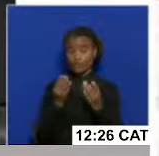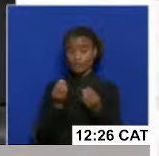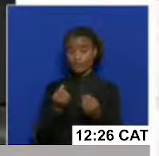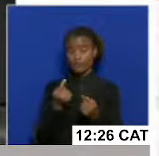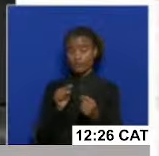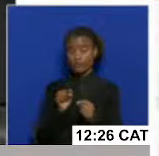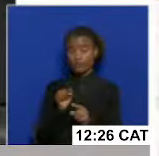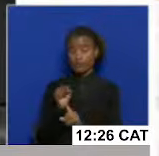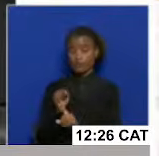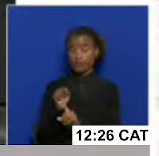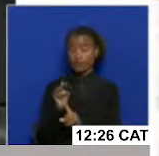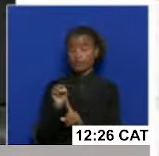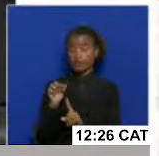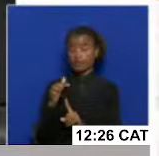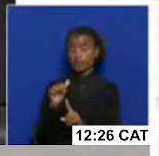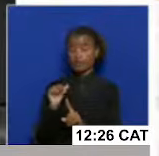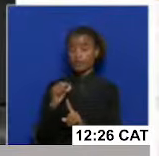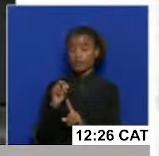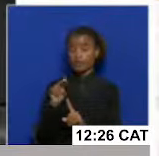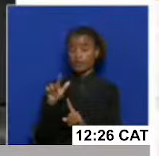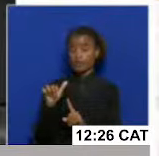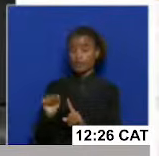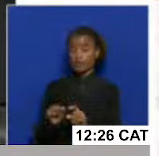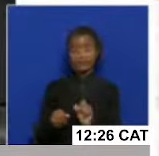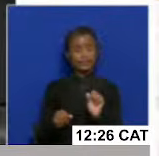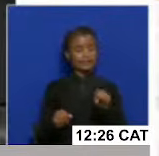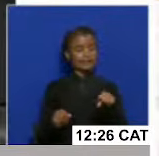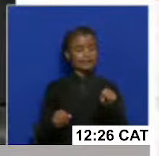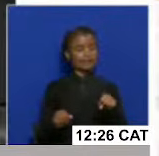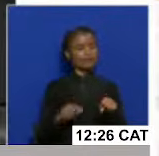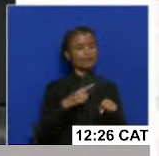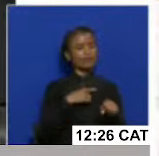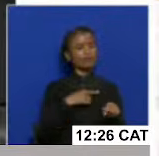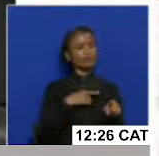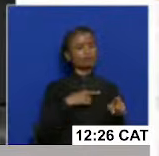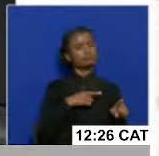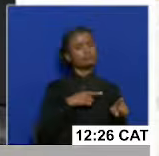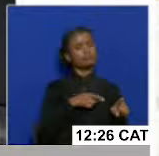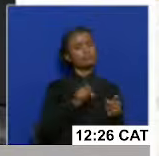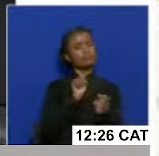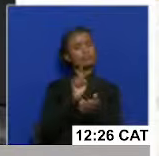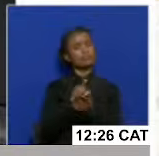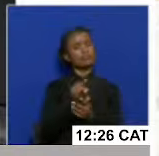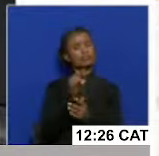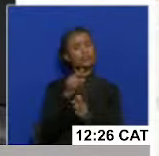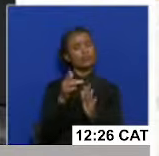Yes, I do. And why was Officer Stoll sending you the contact details for Officer Magagula?